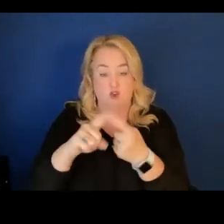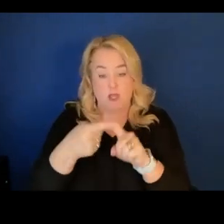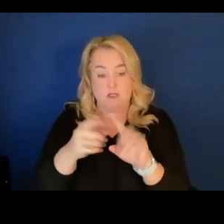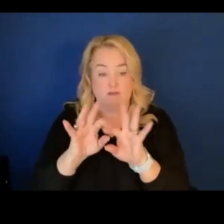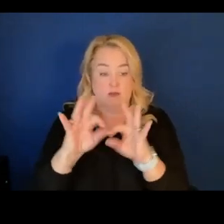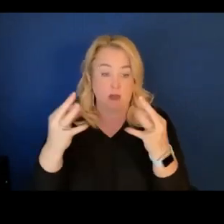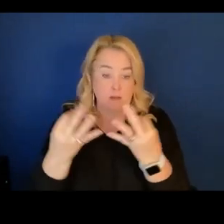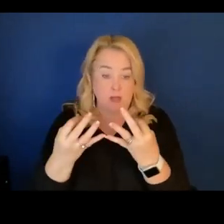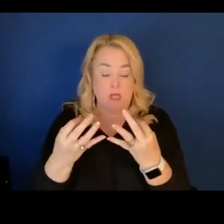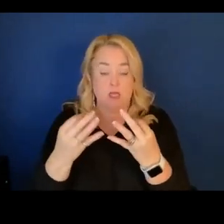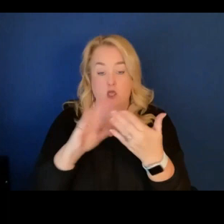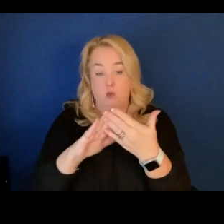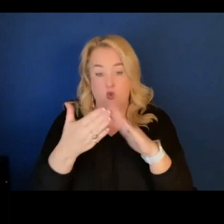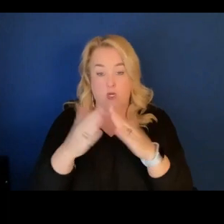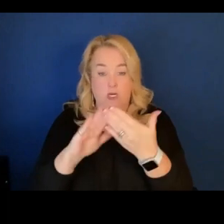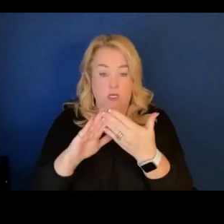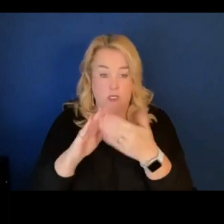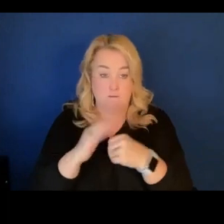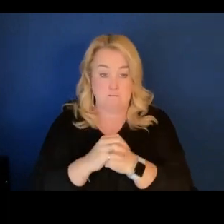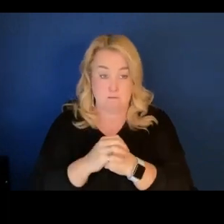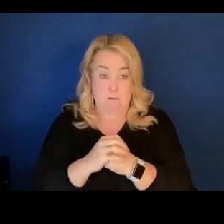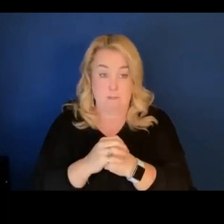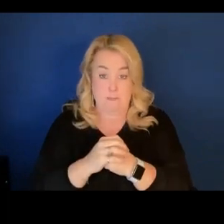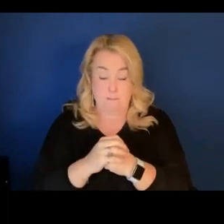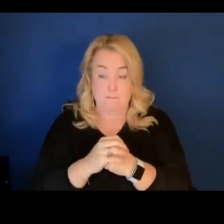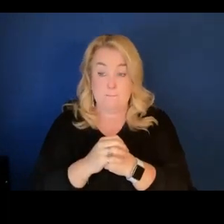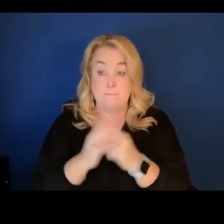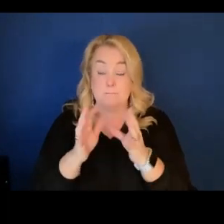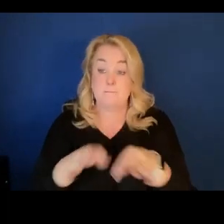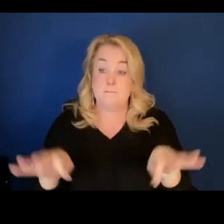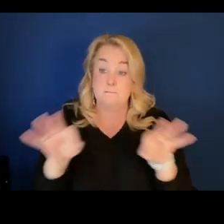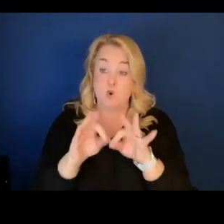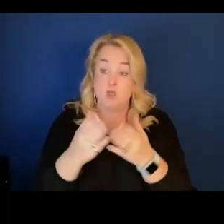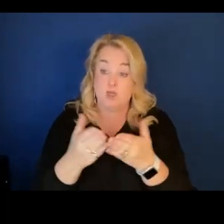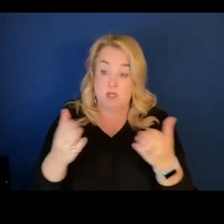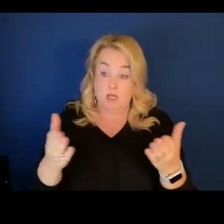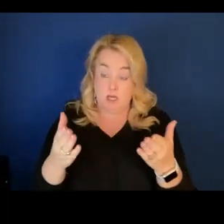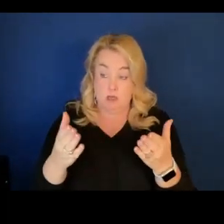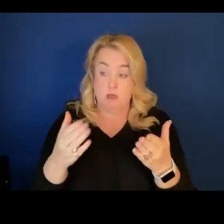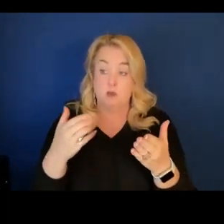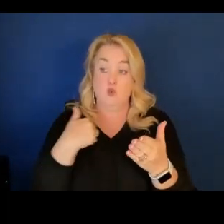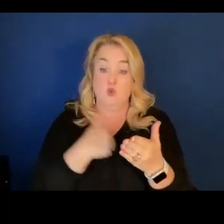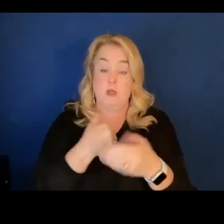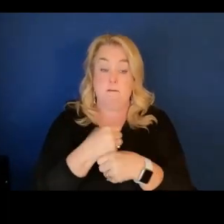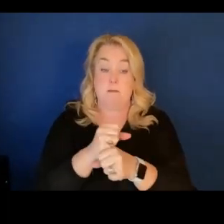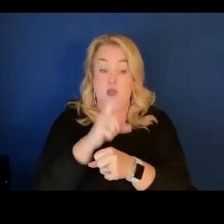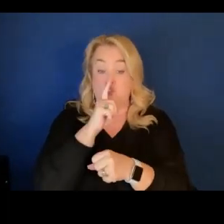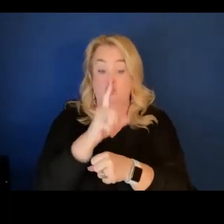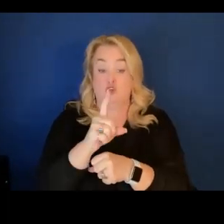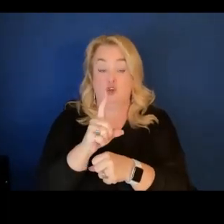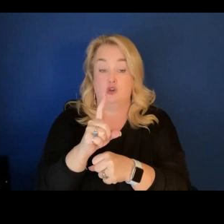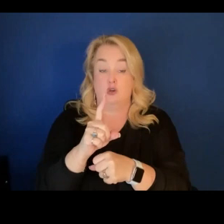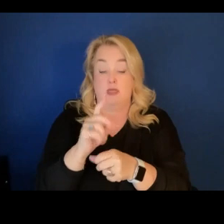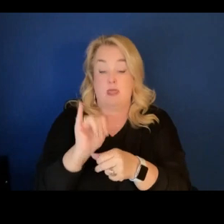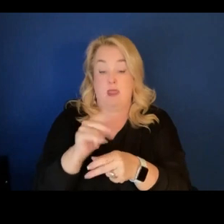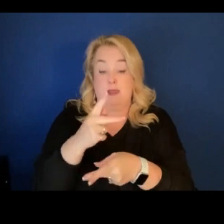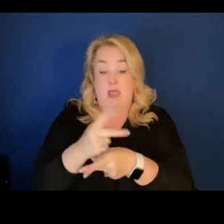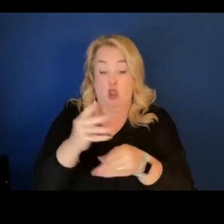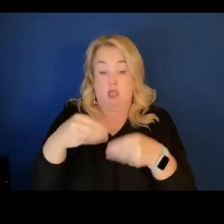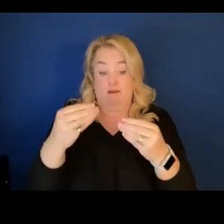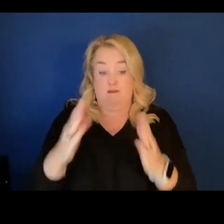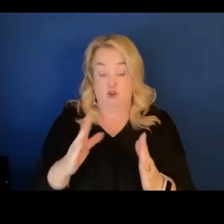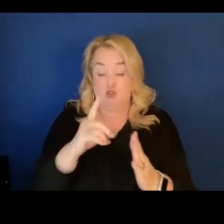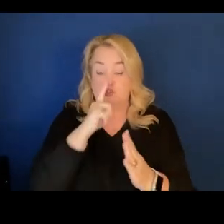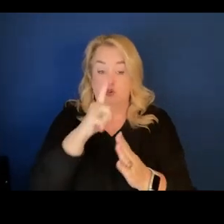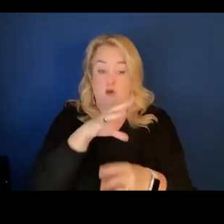family or community groups. The important thing is that we make sure caregivers are part of the